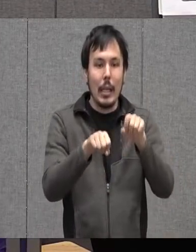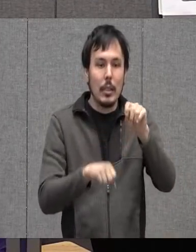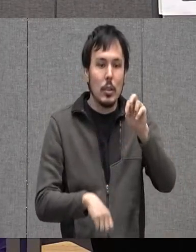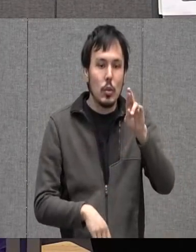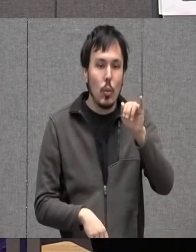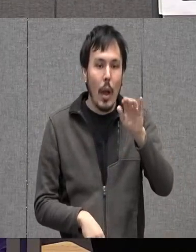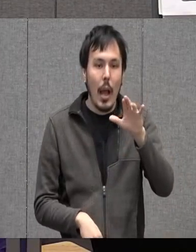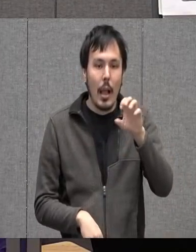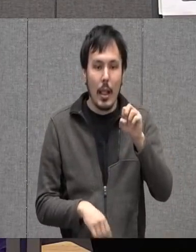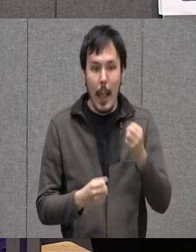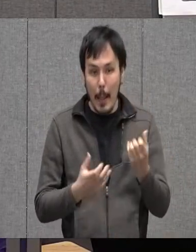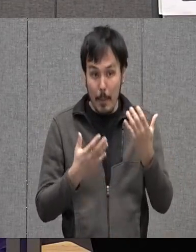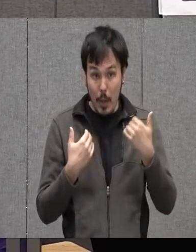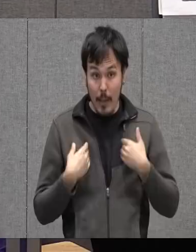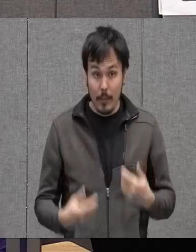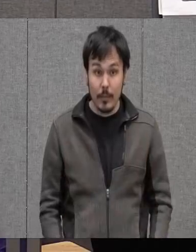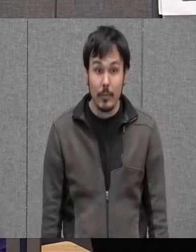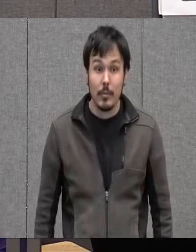are there?